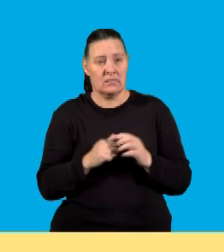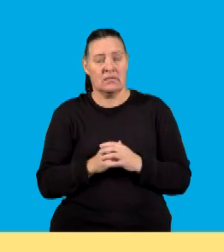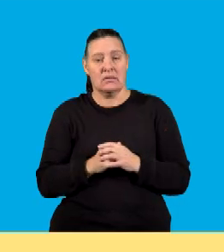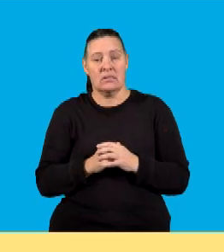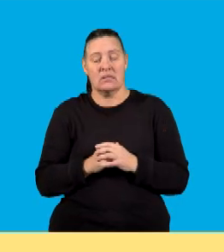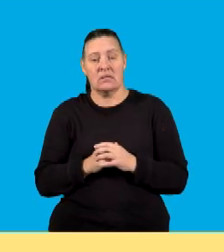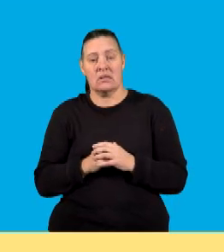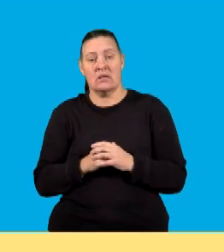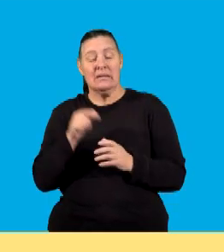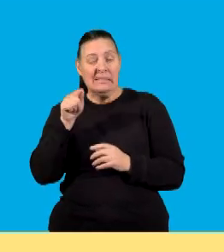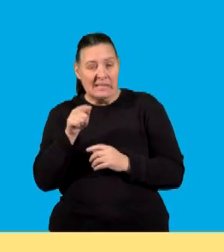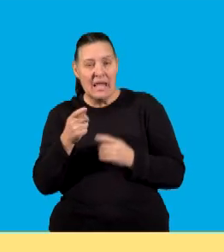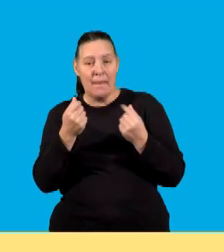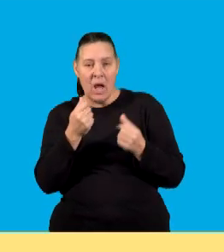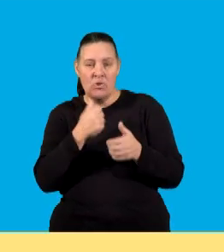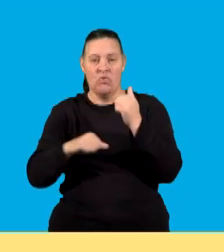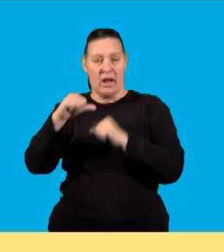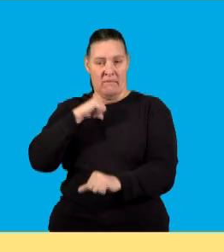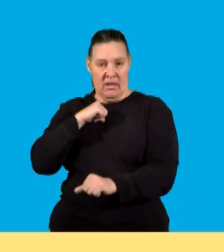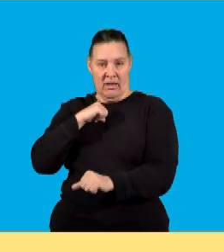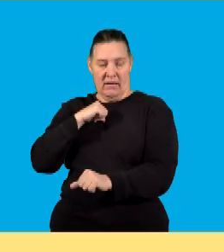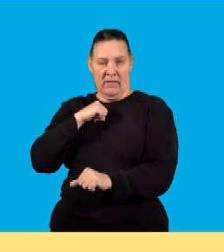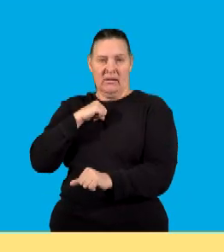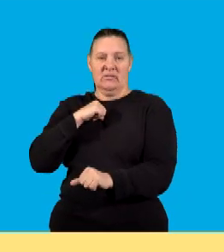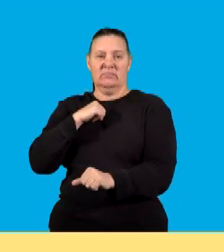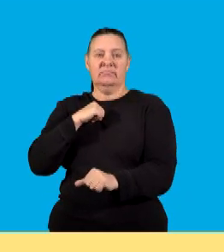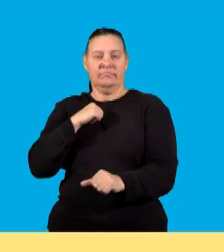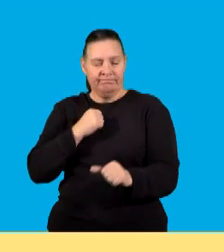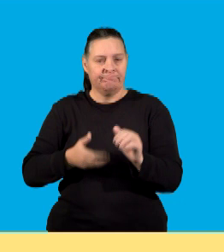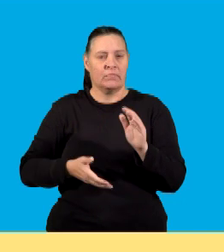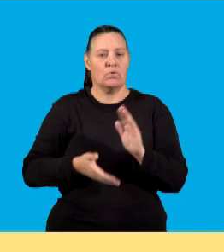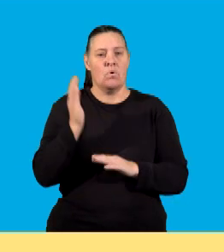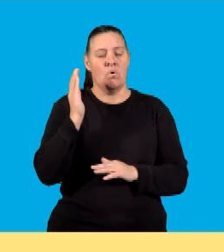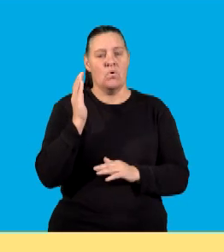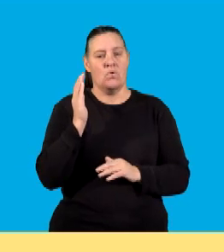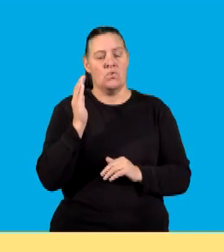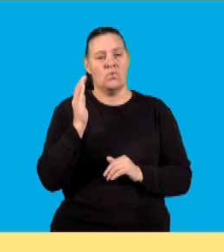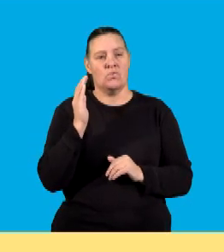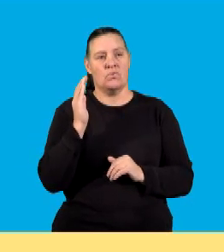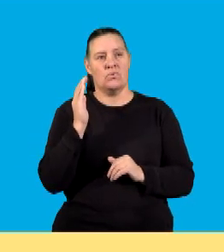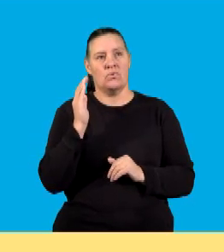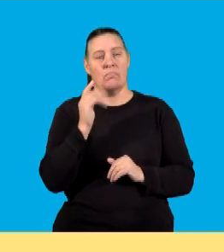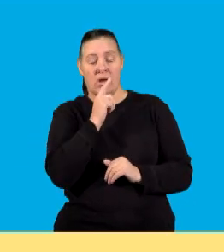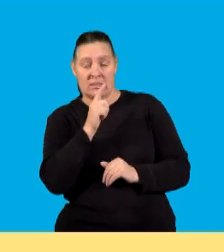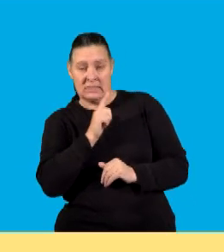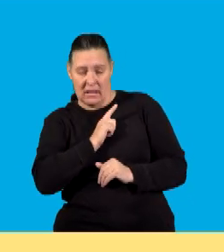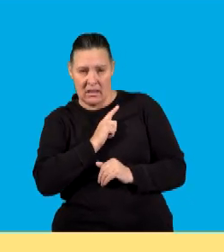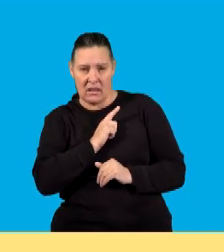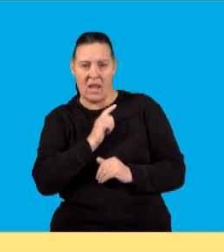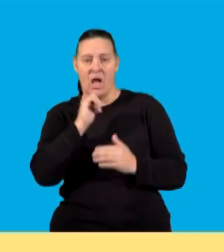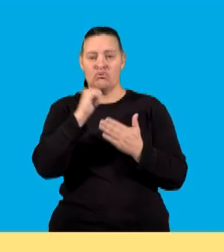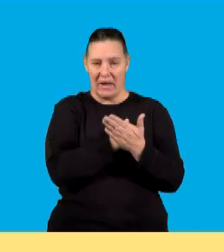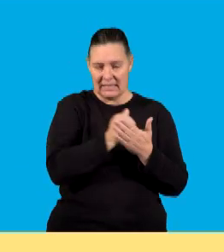when this amount was recovered, we then went on and we are told that